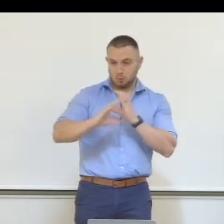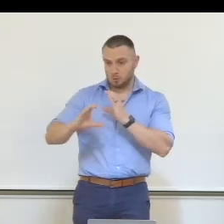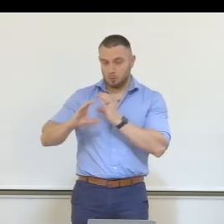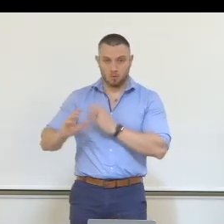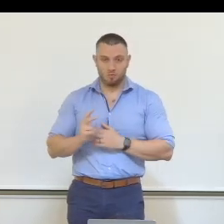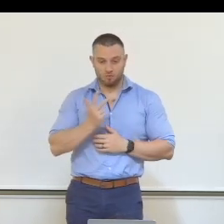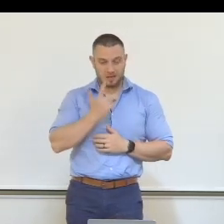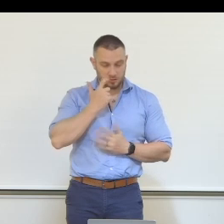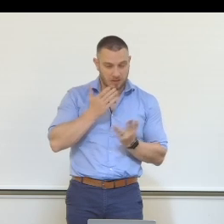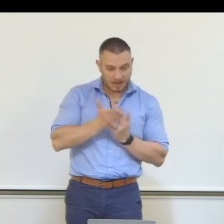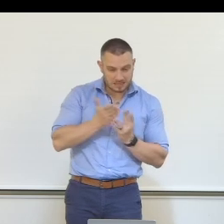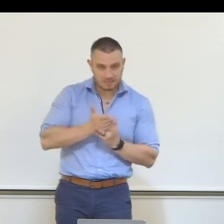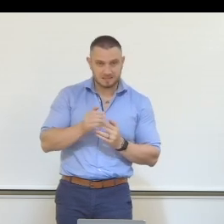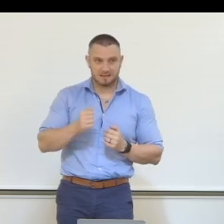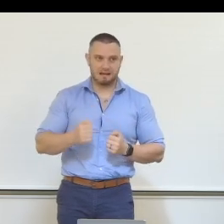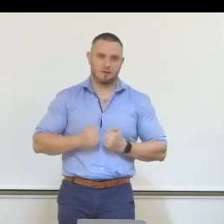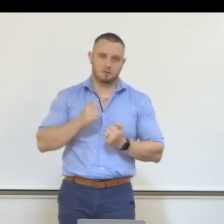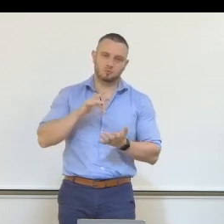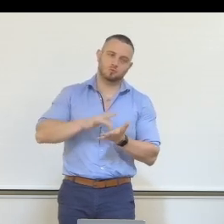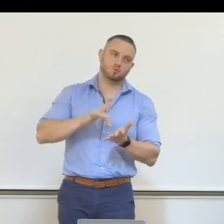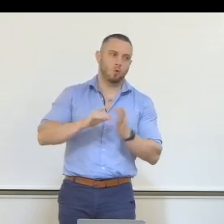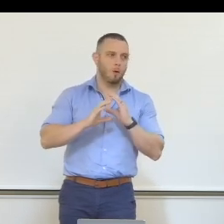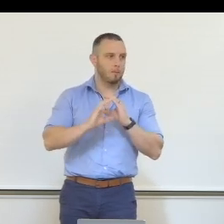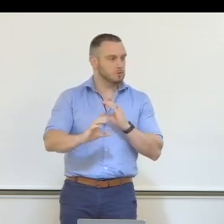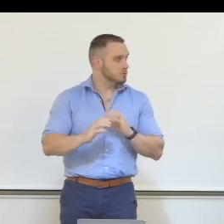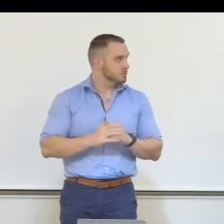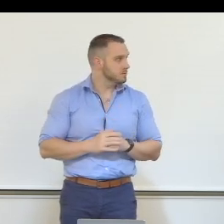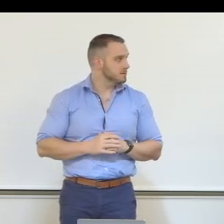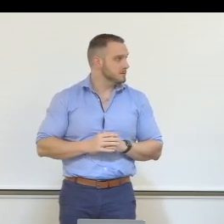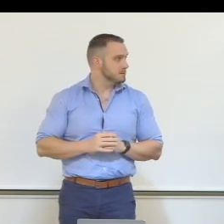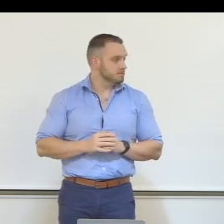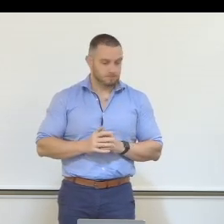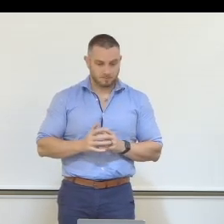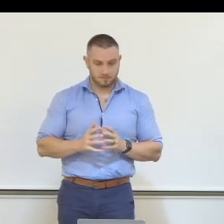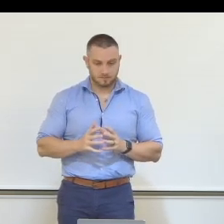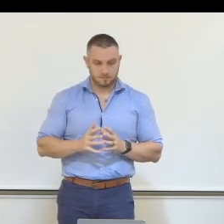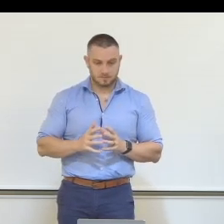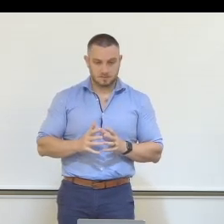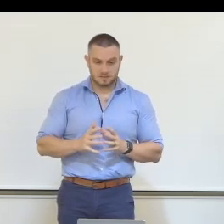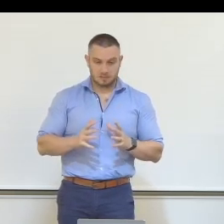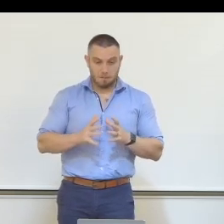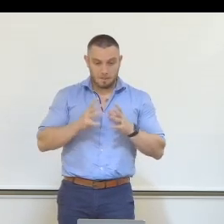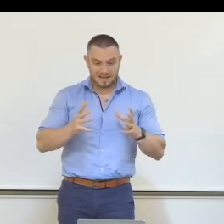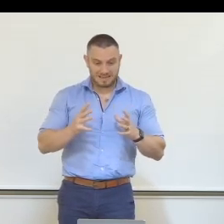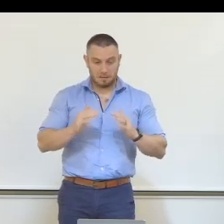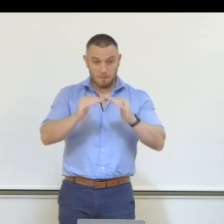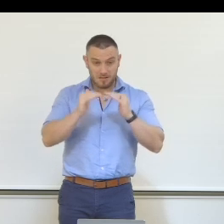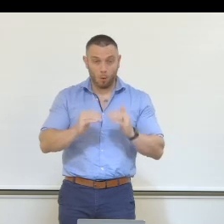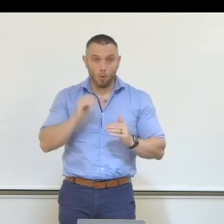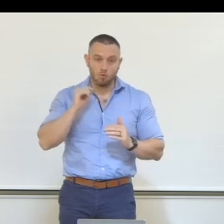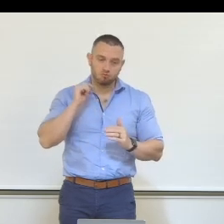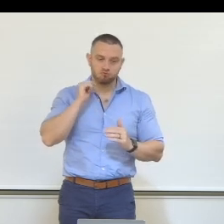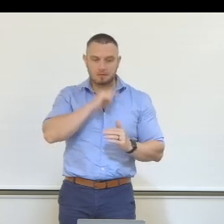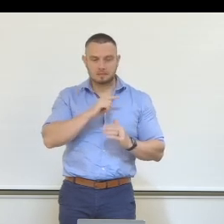simulation. Those were our core modules. You had the biggest one, which is just below this red bubble, which was the